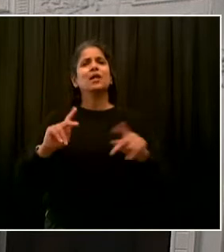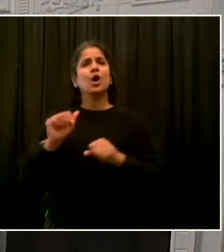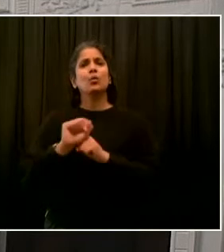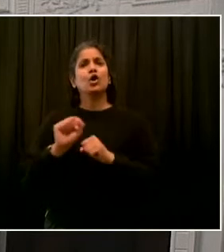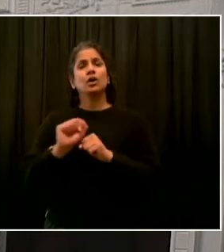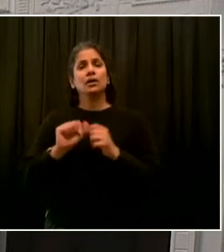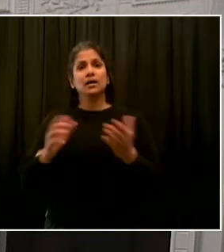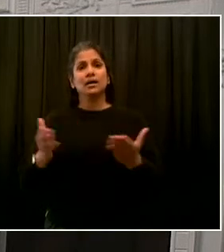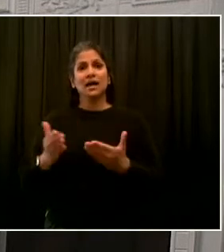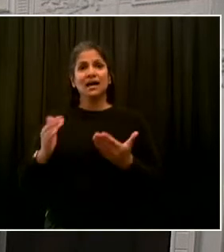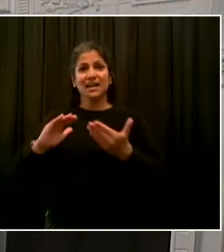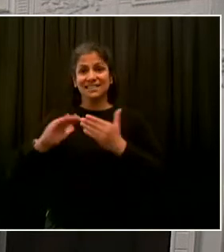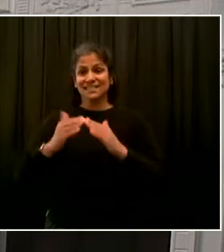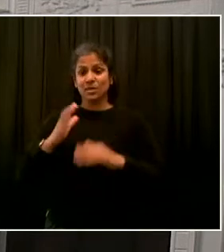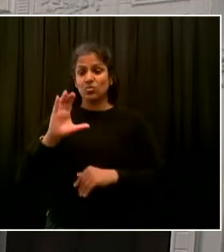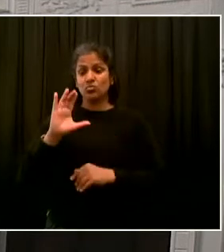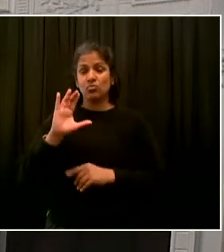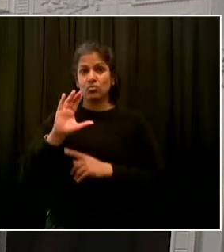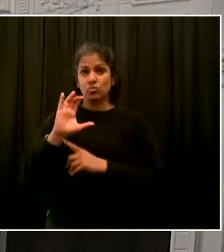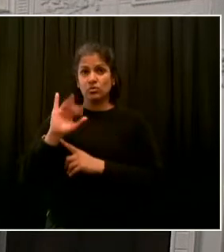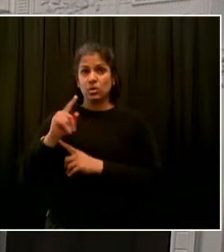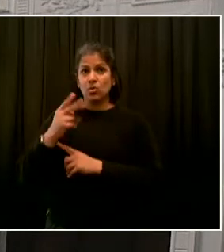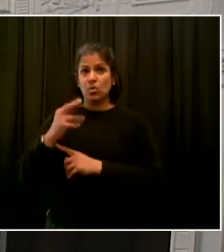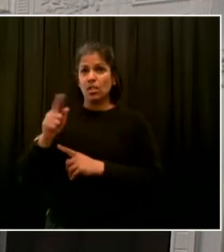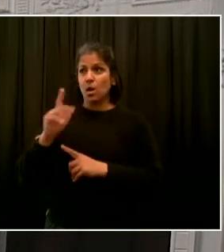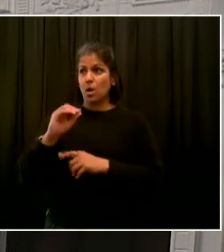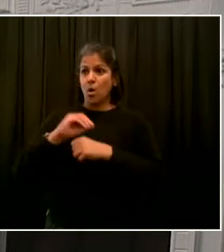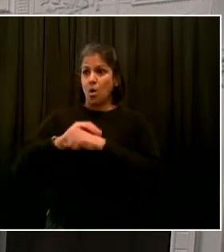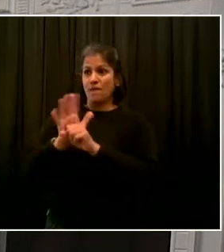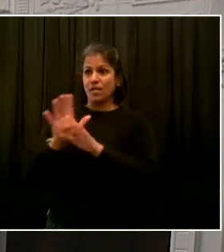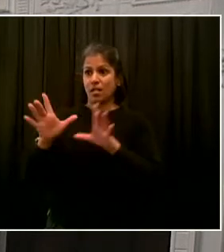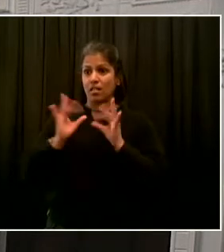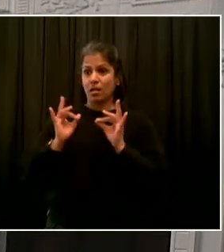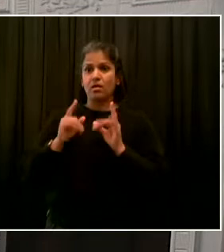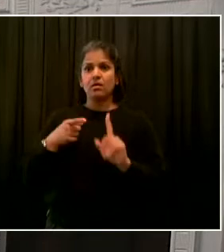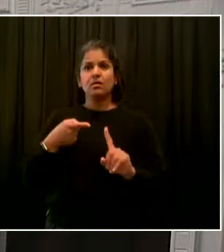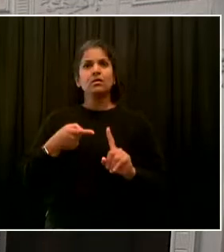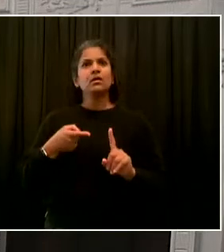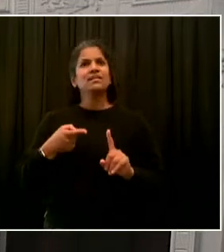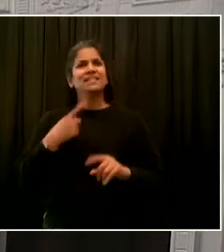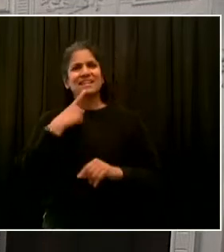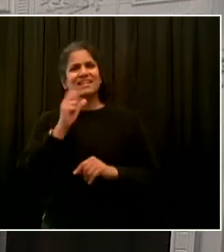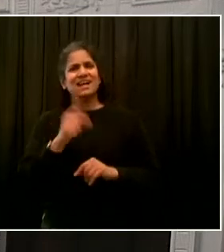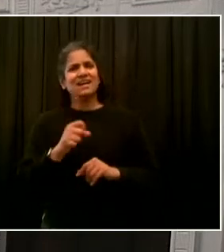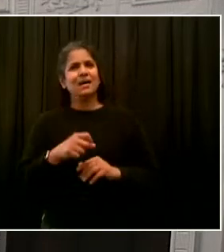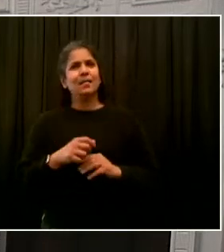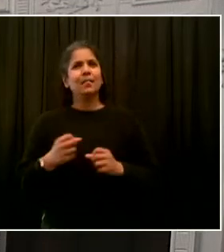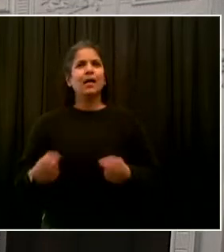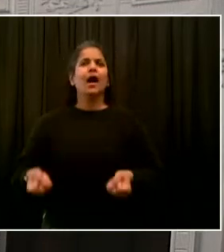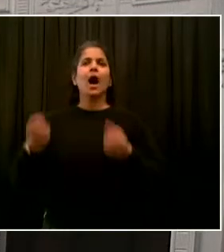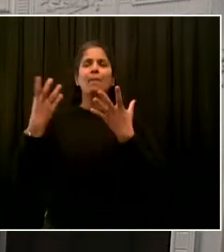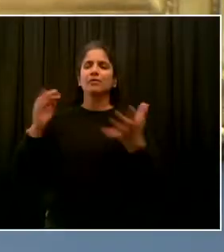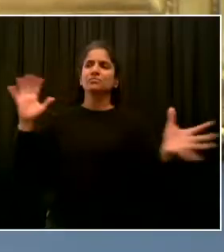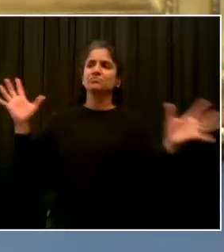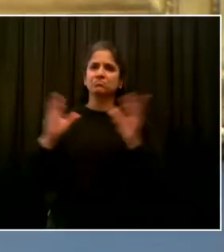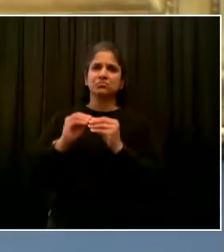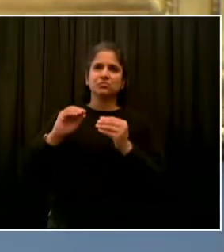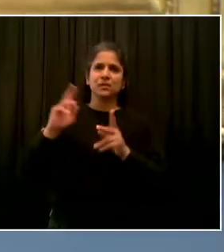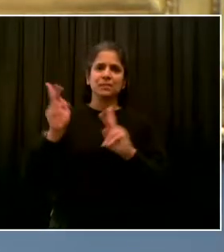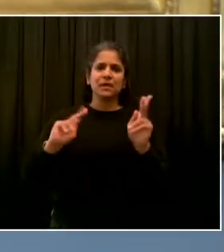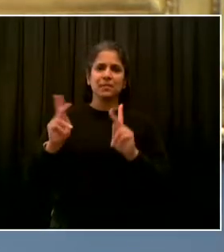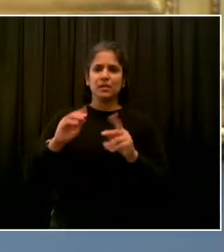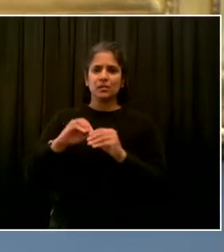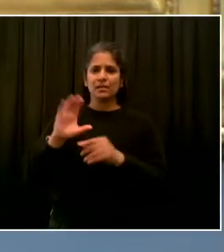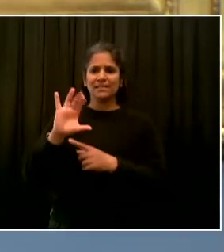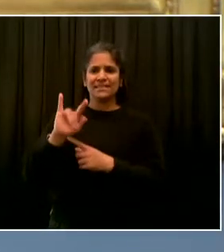Yep. Thank you. I'm glad you responded to that before I did. I'm wondering how many people have tested positive. We're not going to tell the medical outcome of